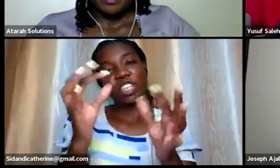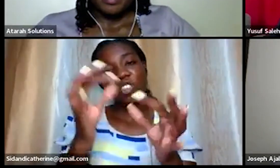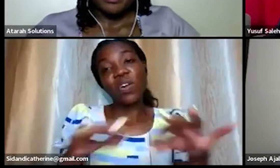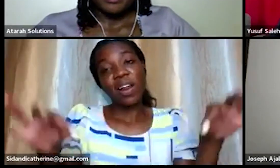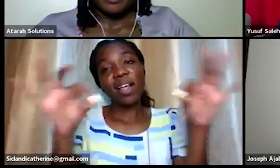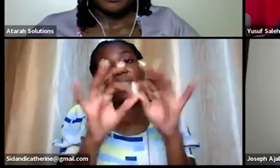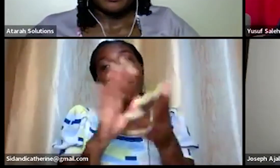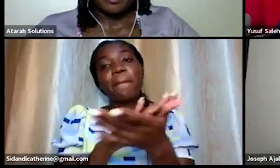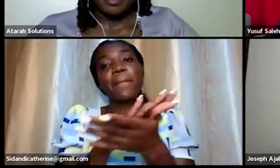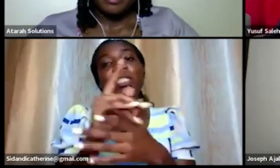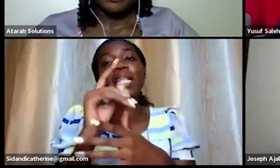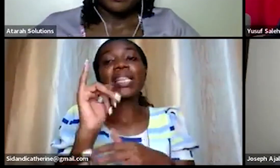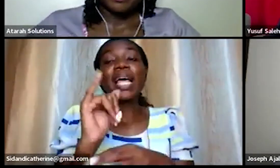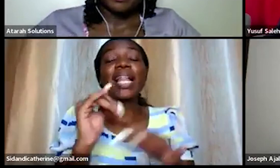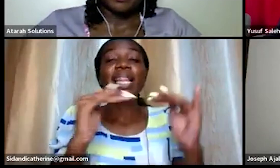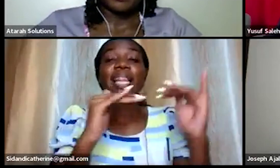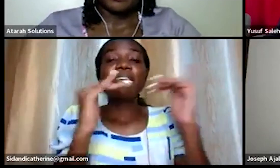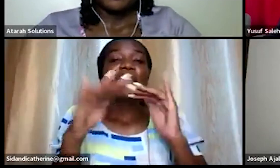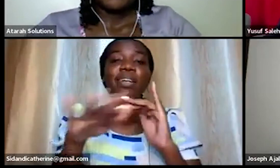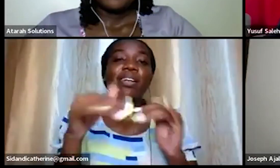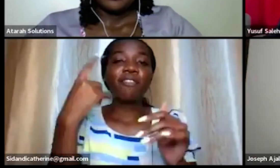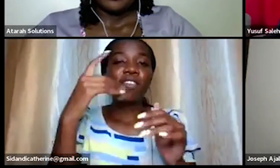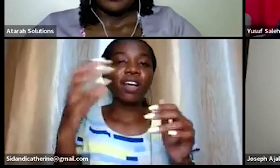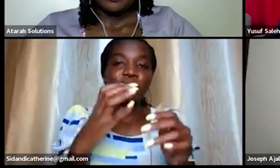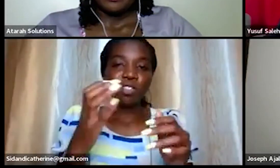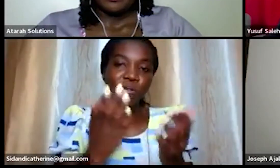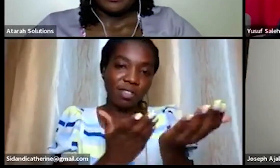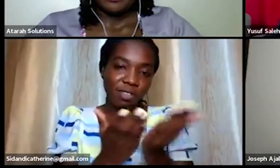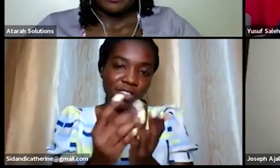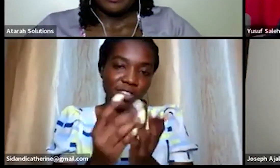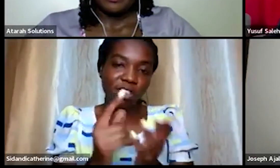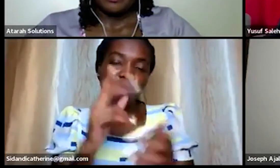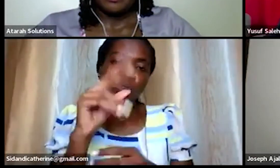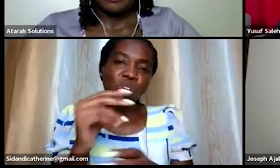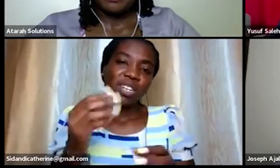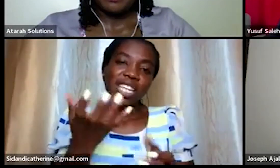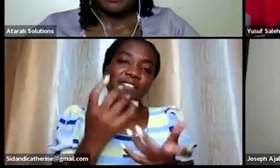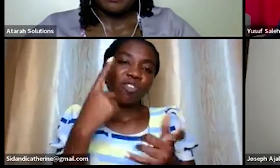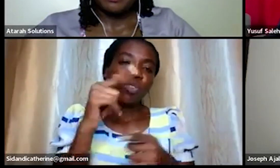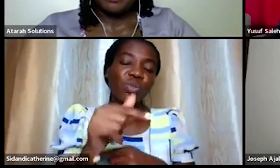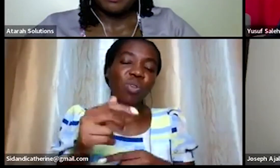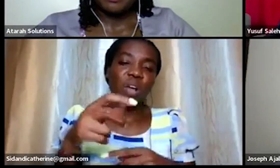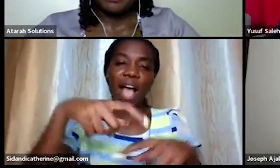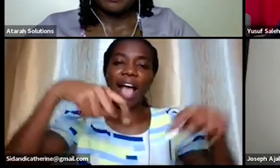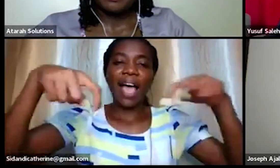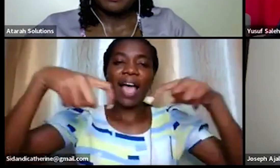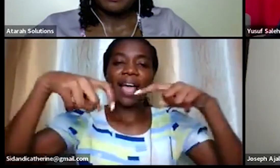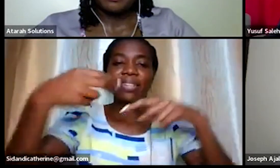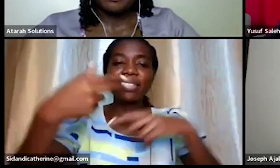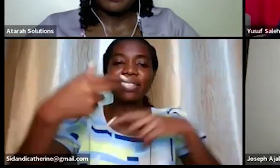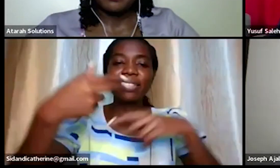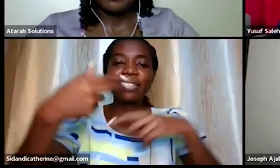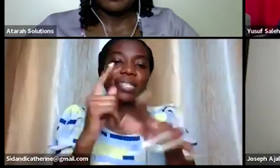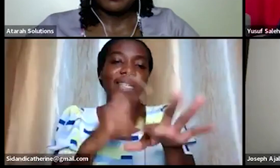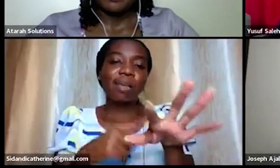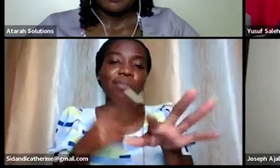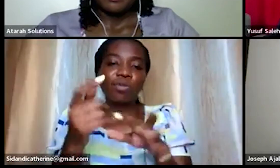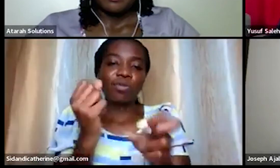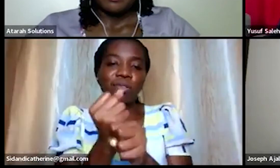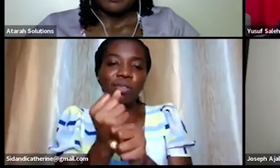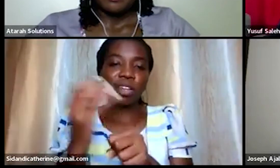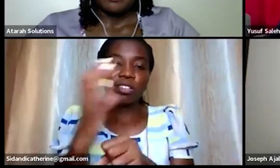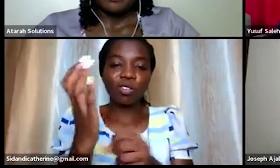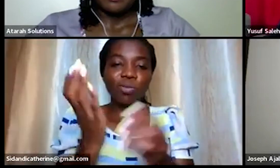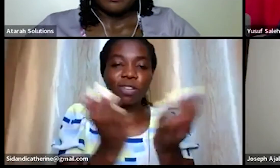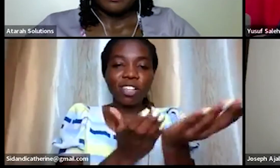level, that area of customer service. There's no need of you hanging on HR while you are doing customer service or